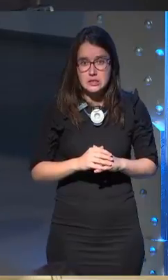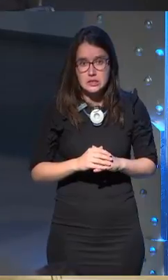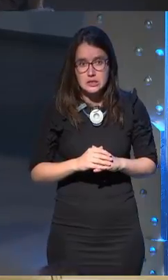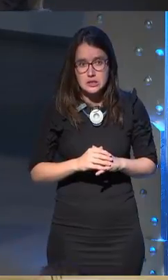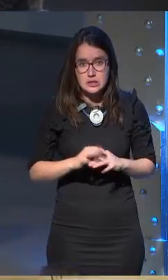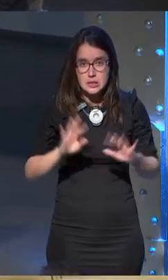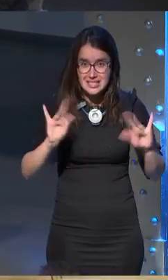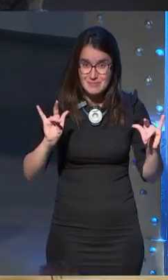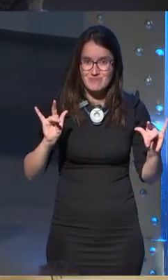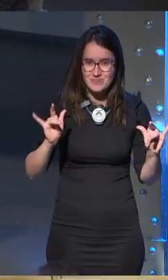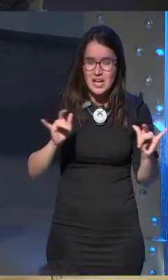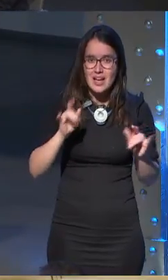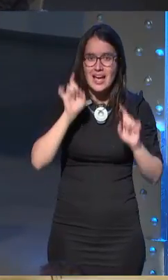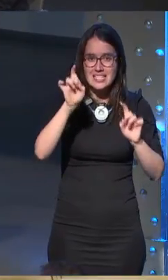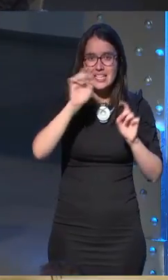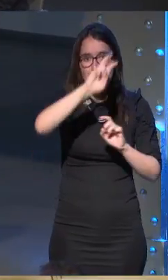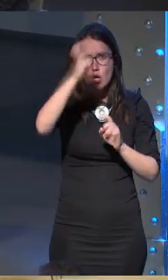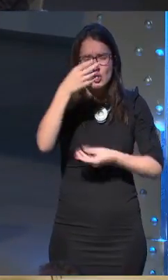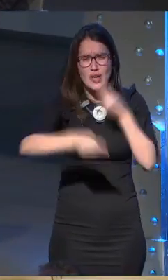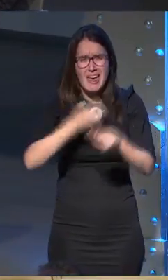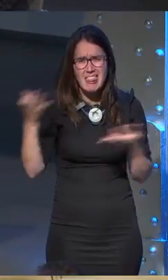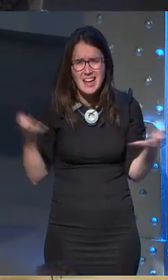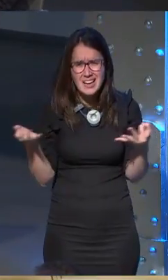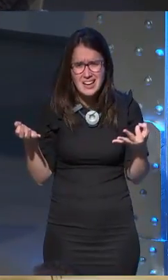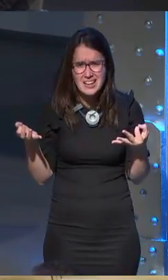You teach others how to do what? to haircut.